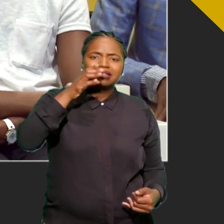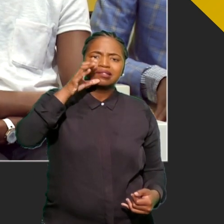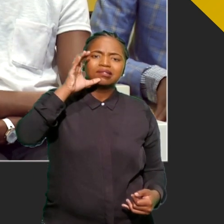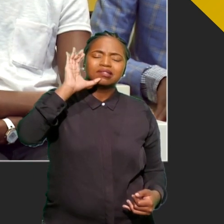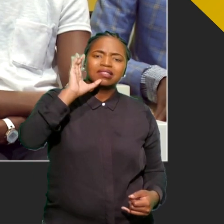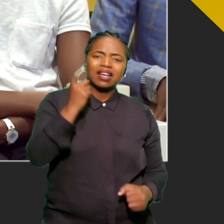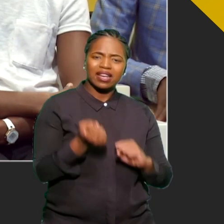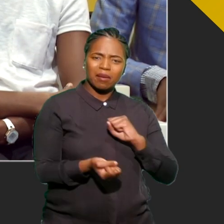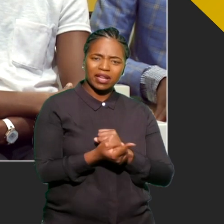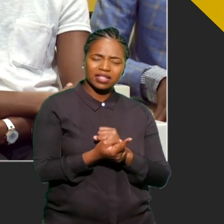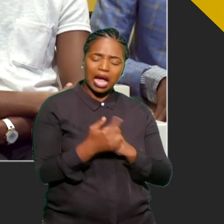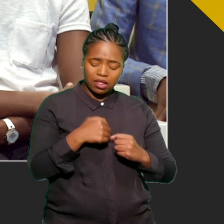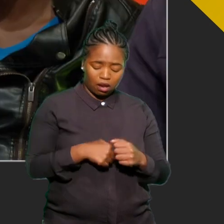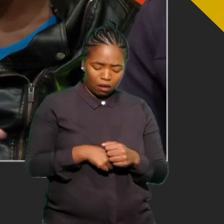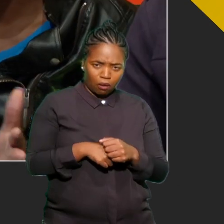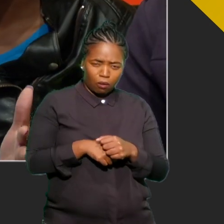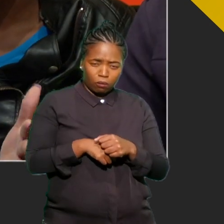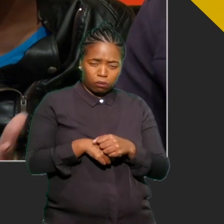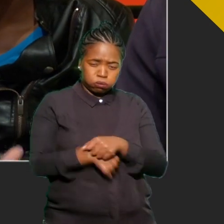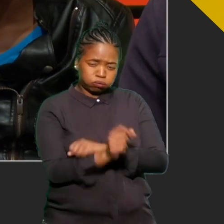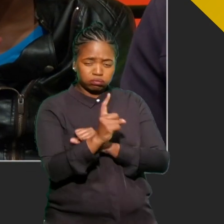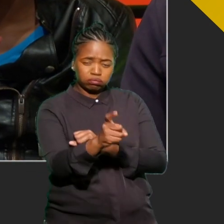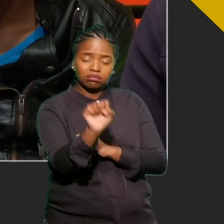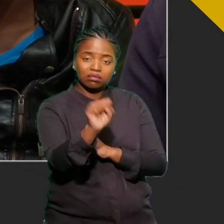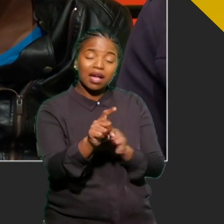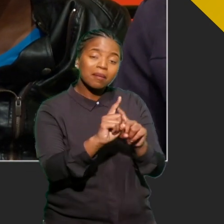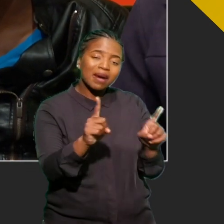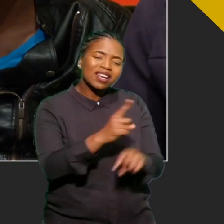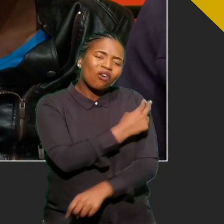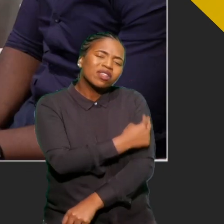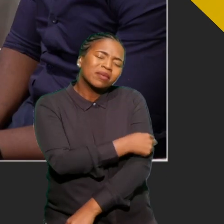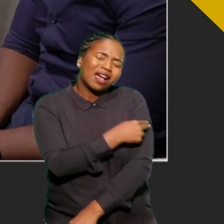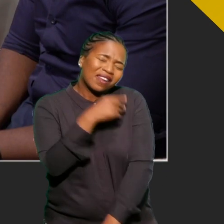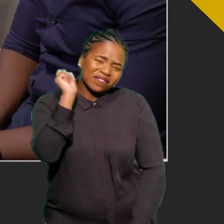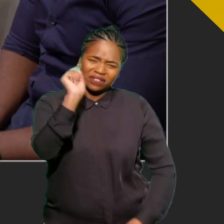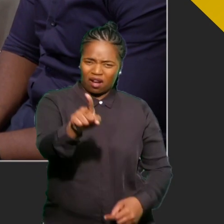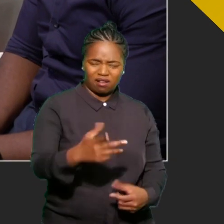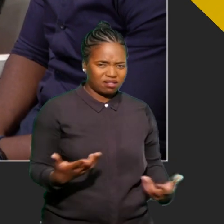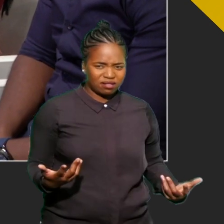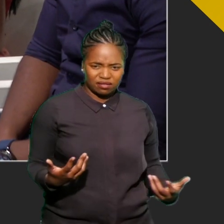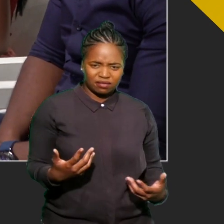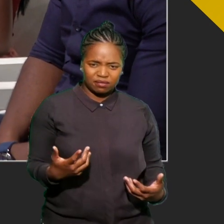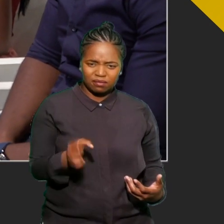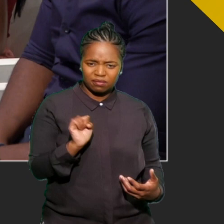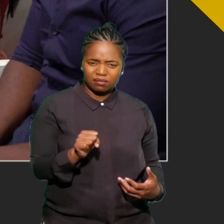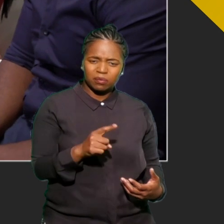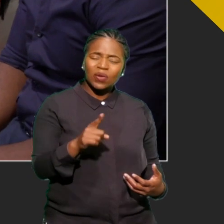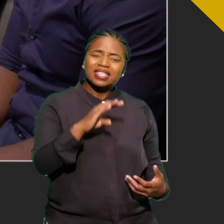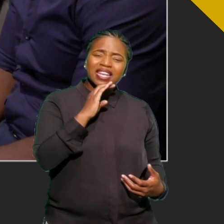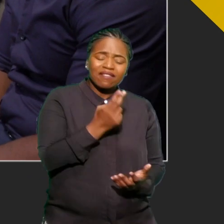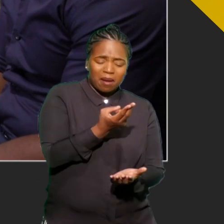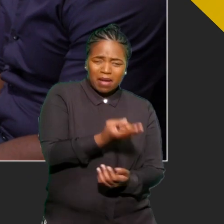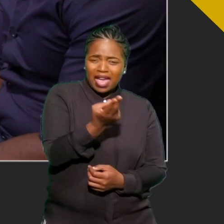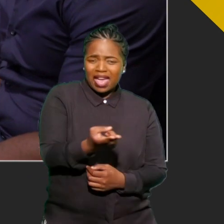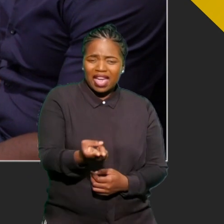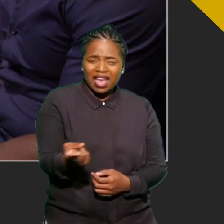does happen. I labor iba fast, but then the hospital is 100 kilometers away. Away. Mm. and ba roba la fase, there's not enough beds. Ke